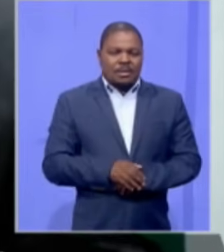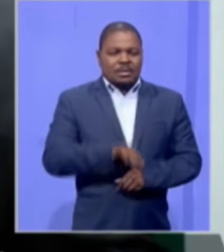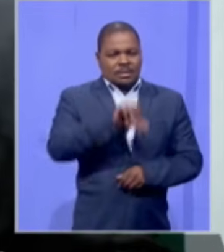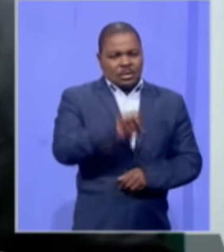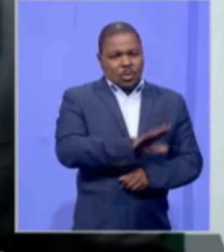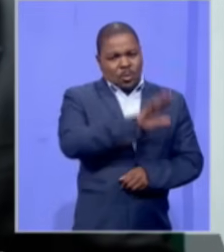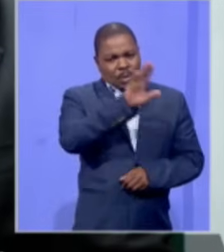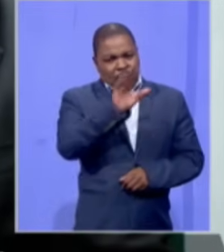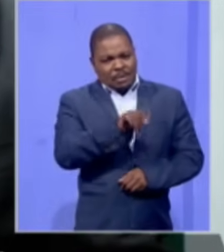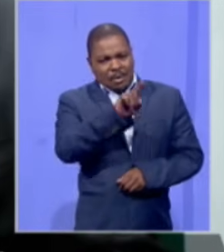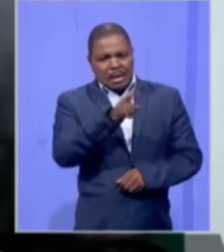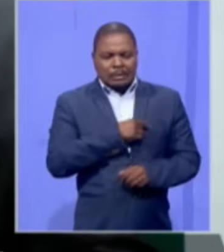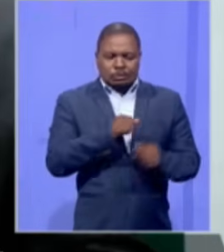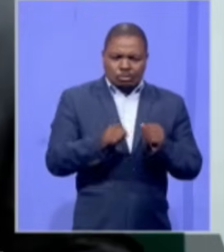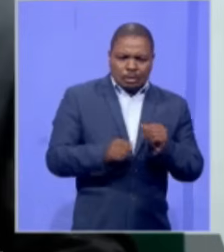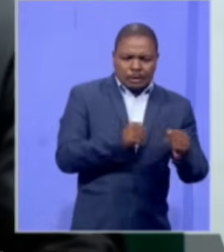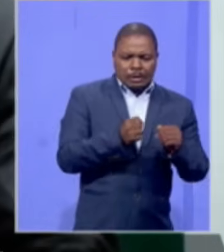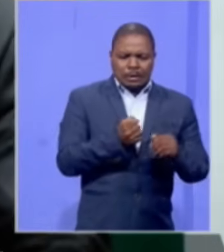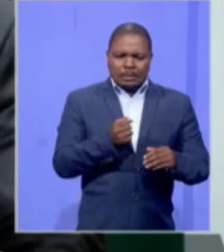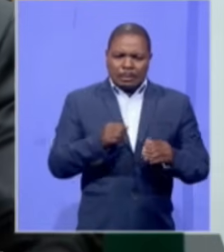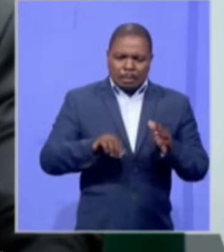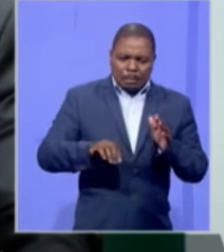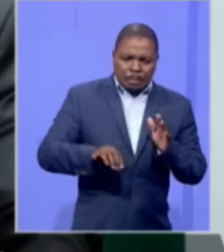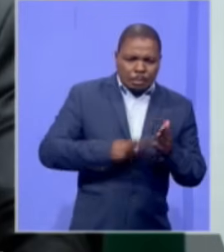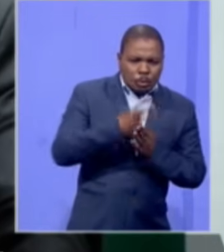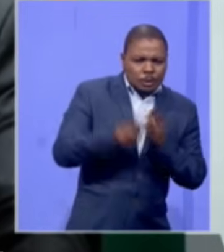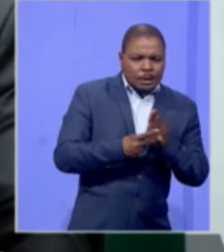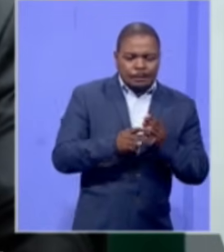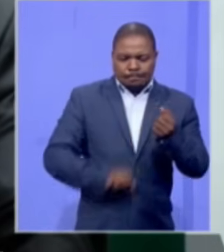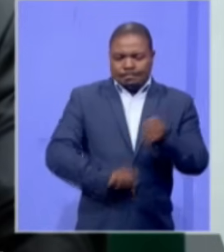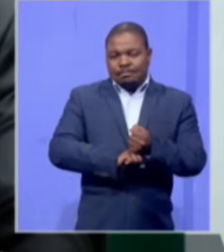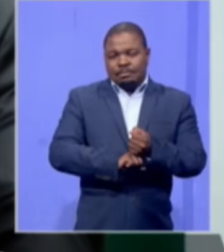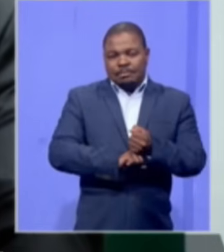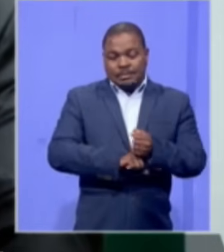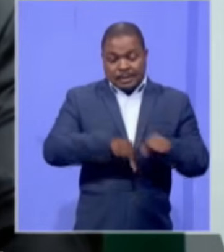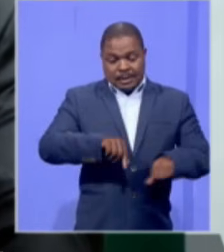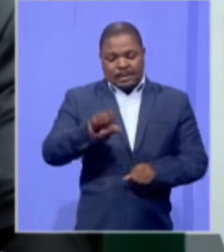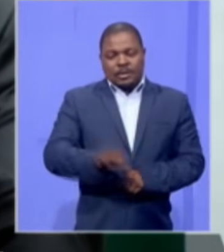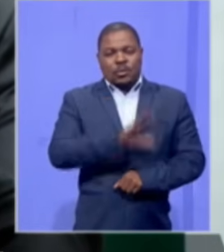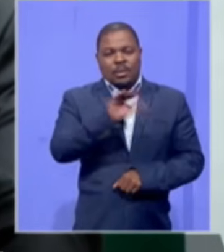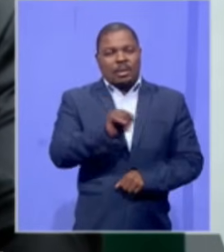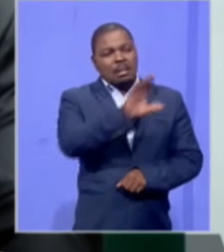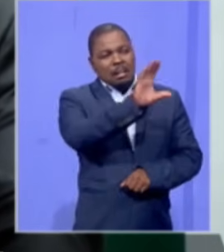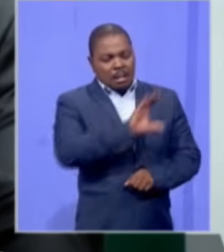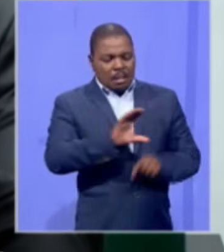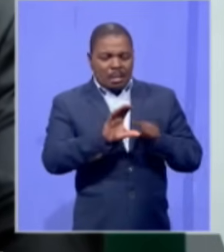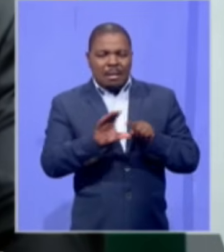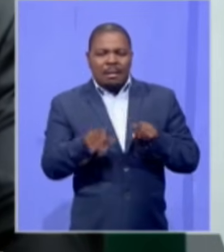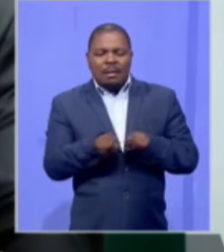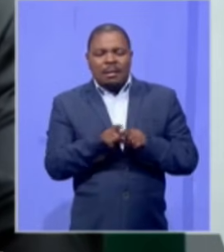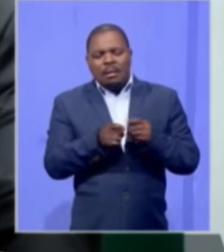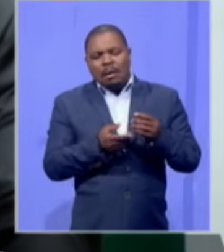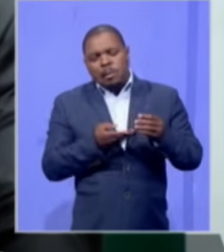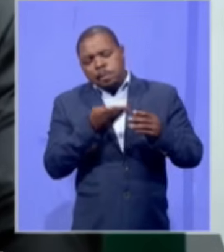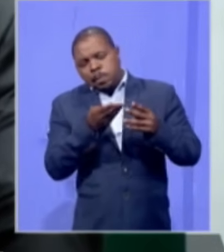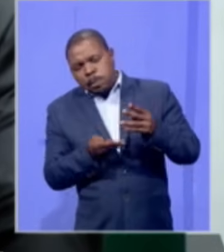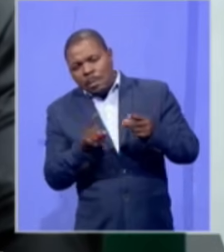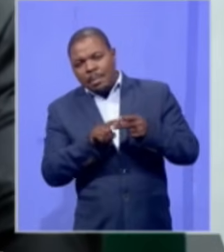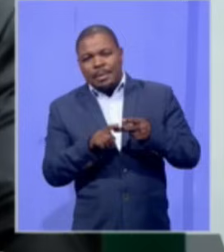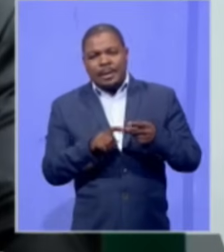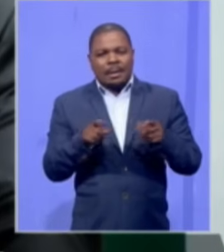strategic investment projects in our country. The investment package covers areas such as